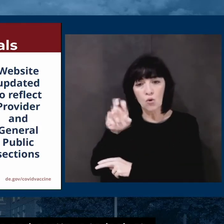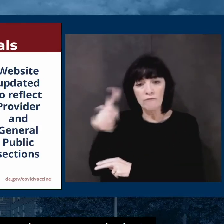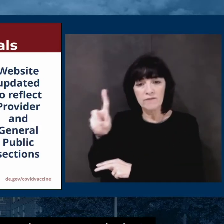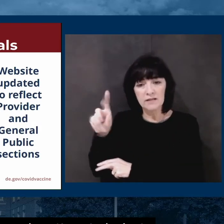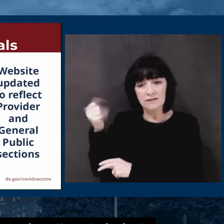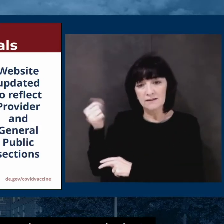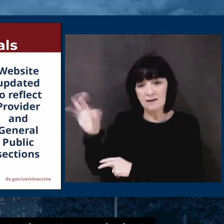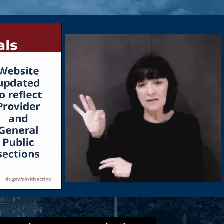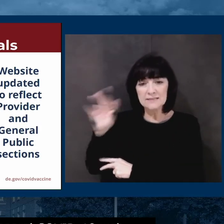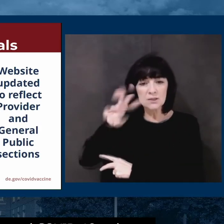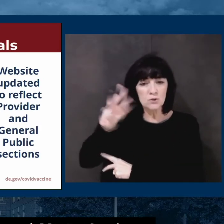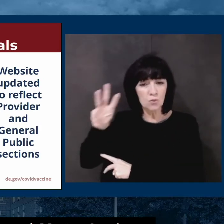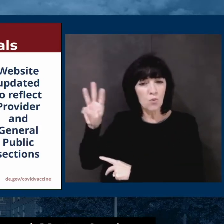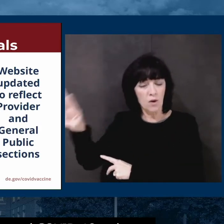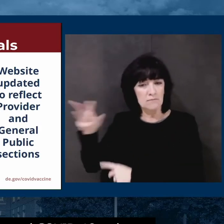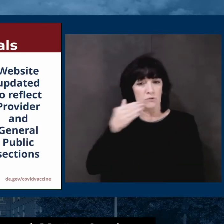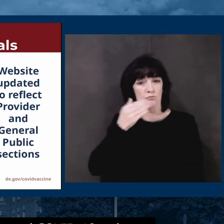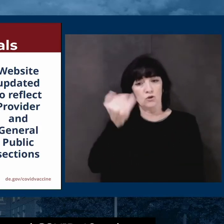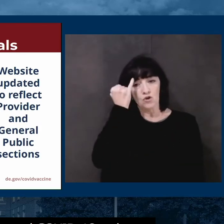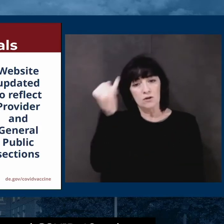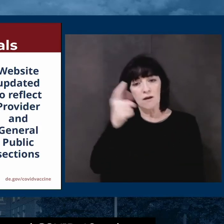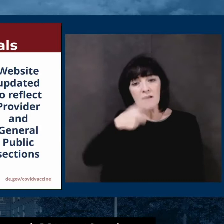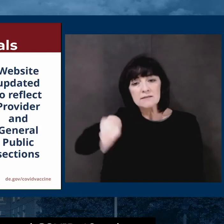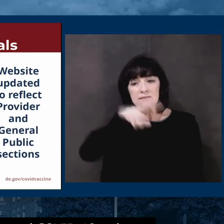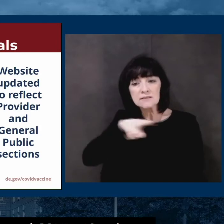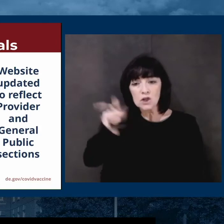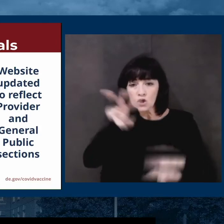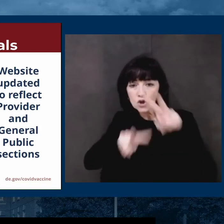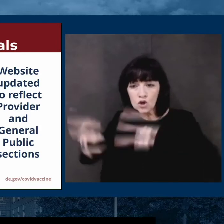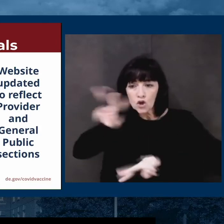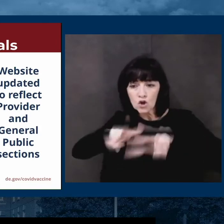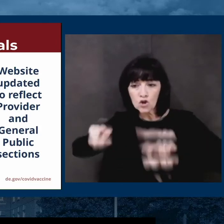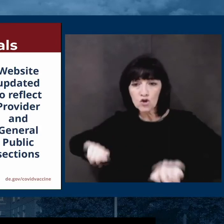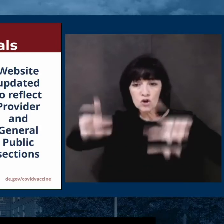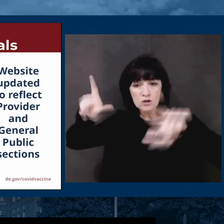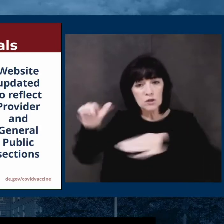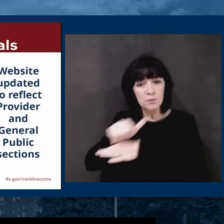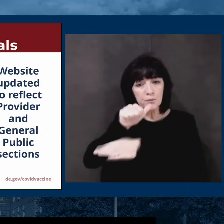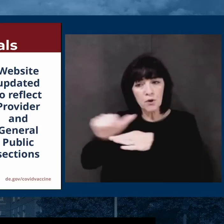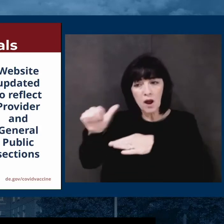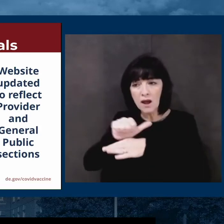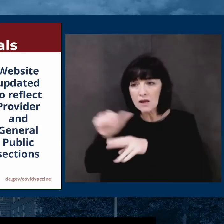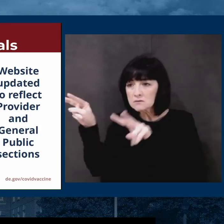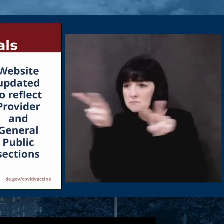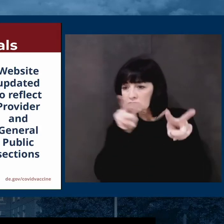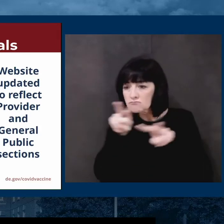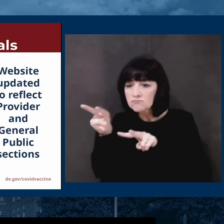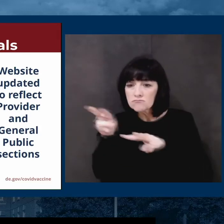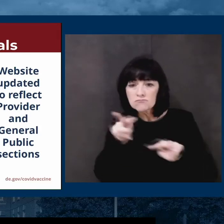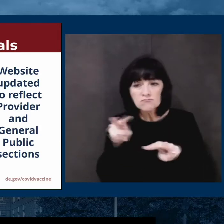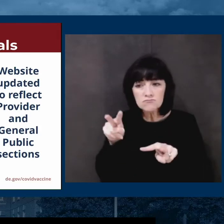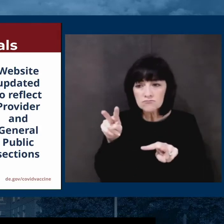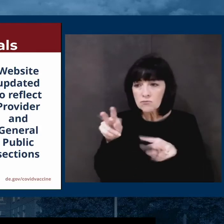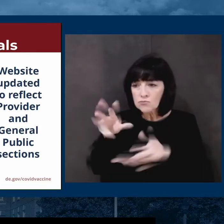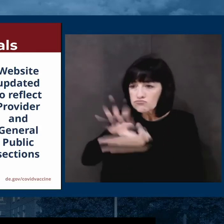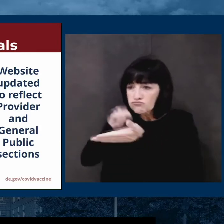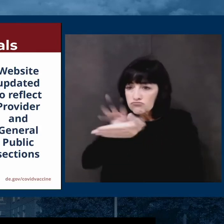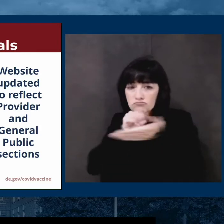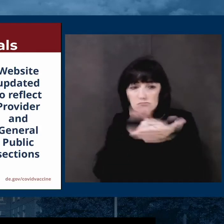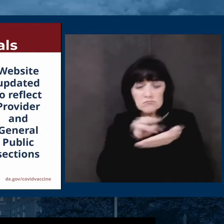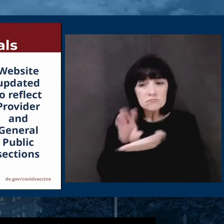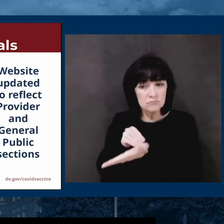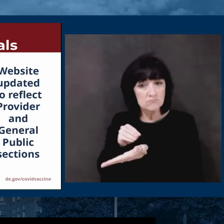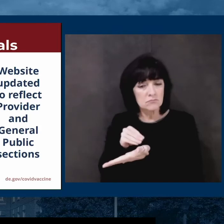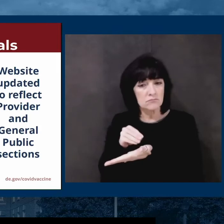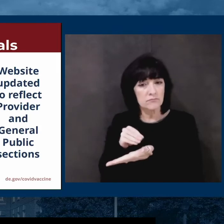So just kind of talking about vaccine hesitancy, I know that there's some concern about safety There's concerns about whether it's going to work. We are excited